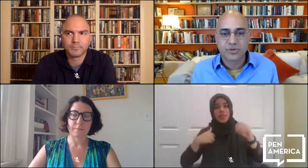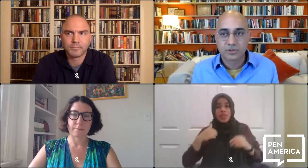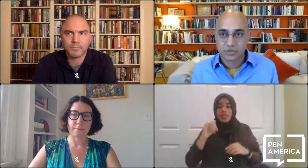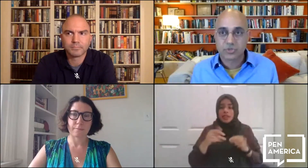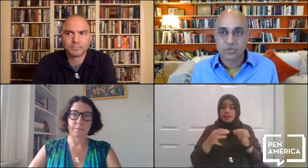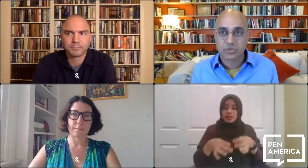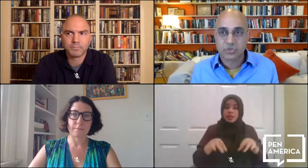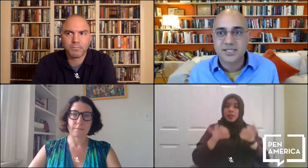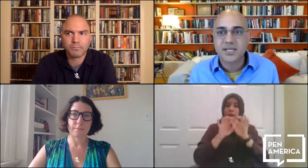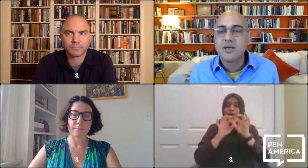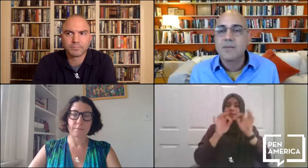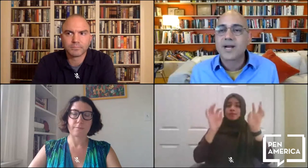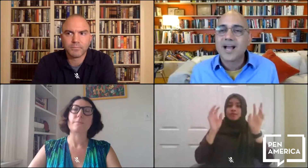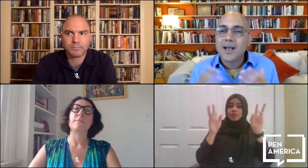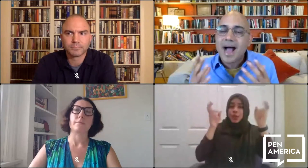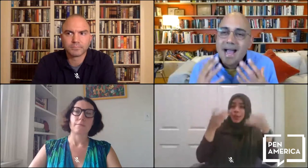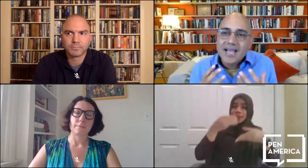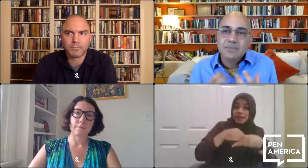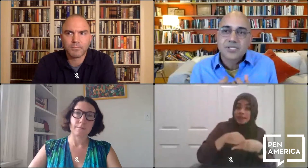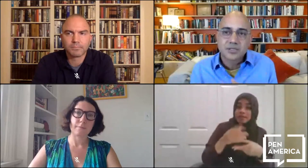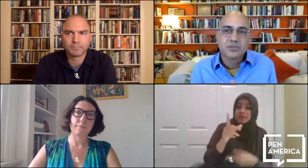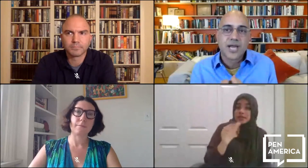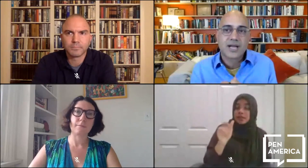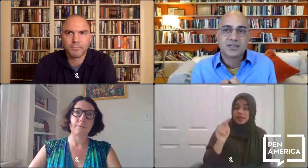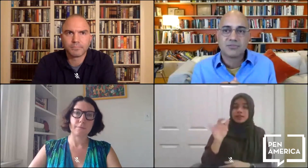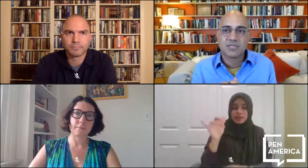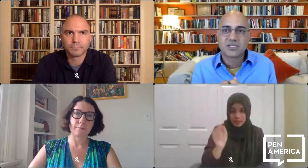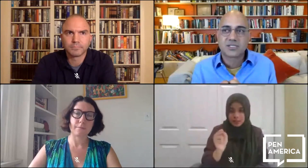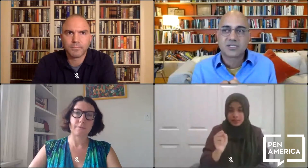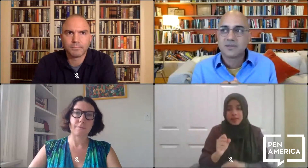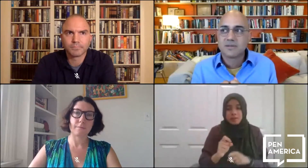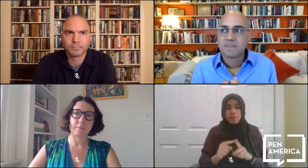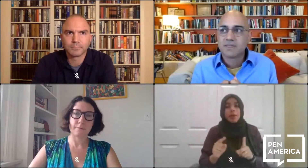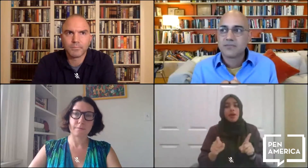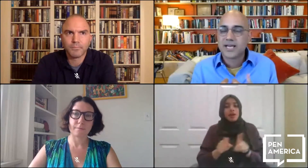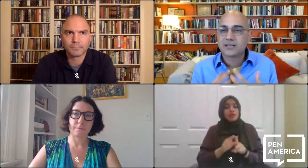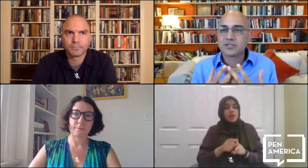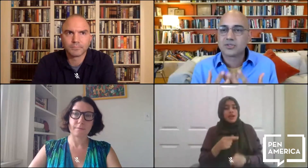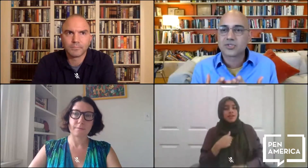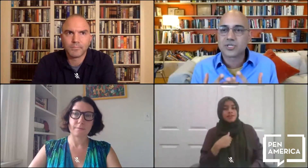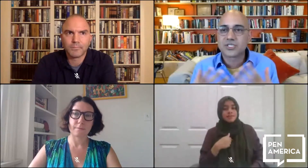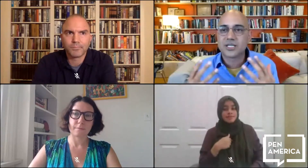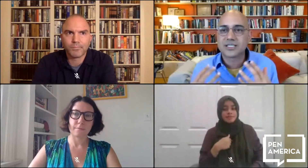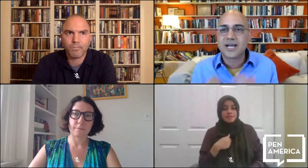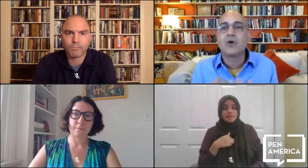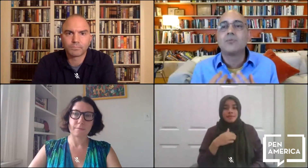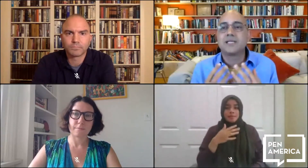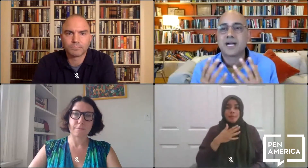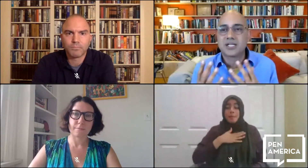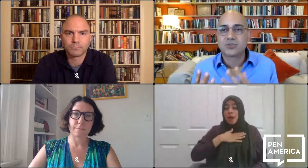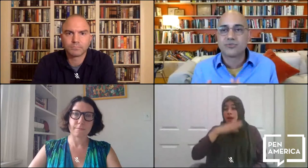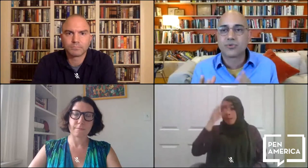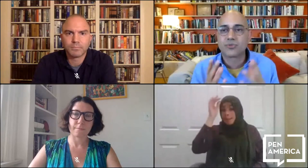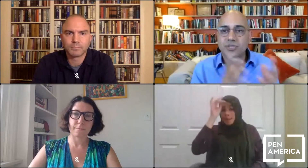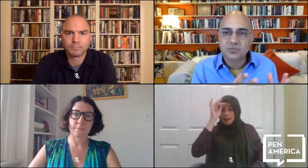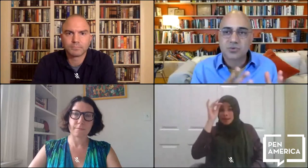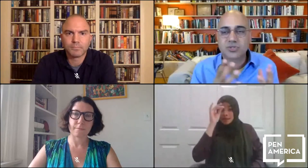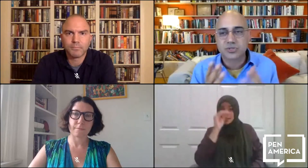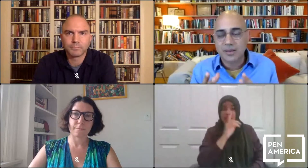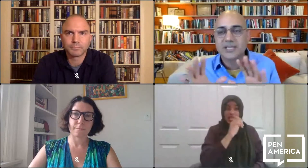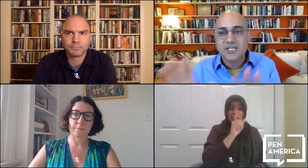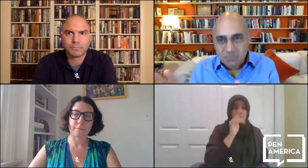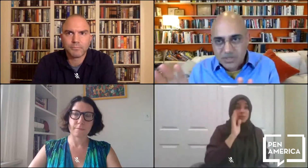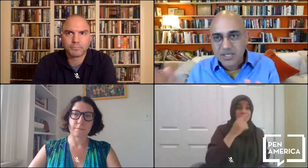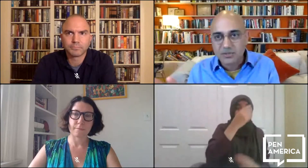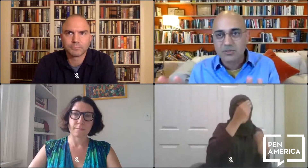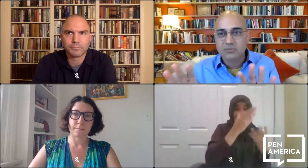of literature, yes. But I am still not convinced that literature is going to tell me that I should vote for this person.